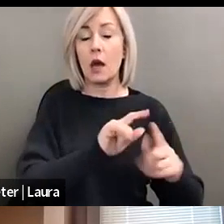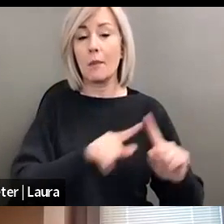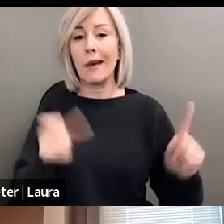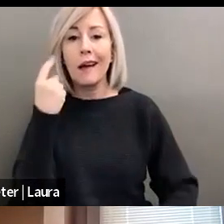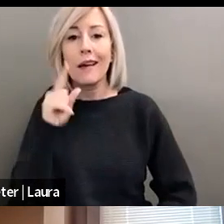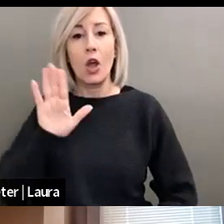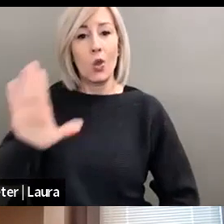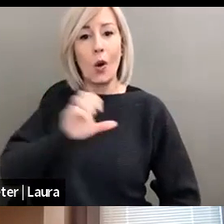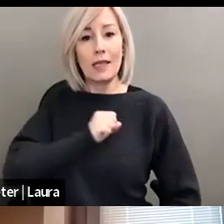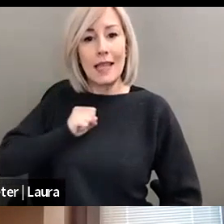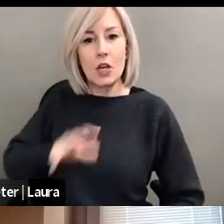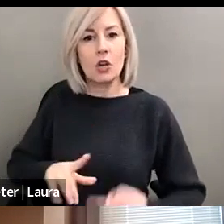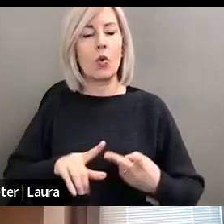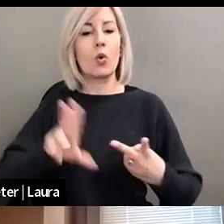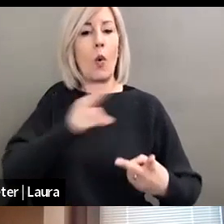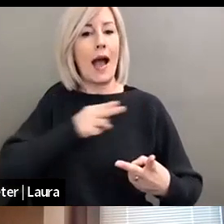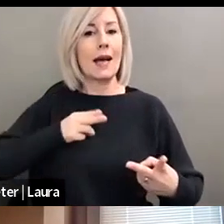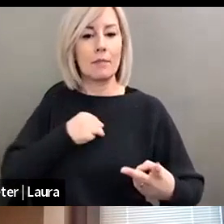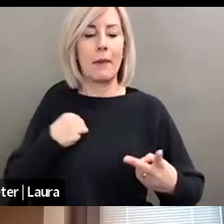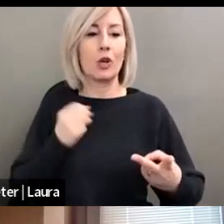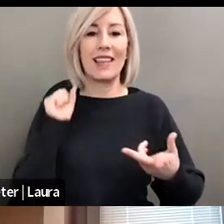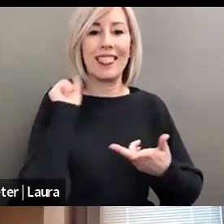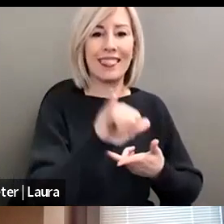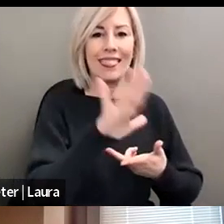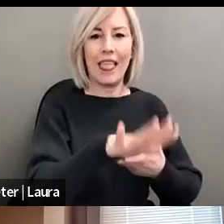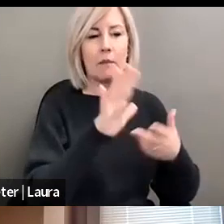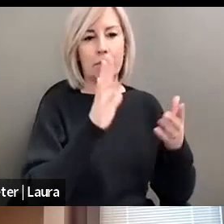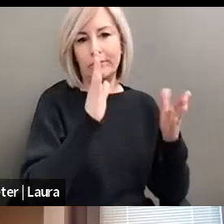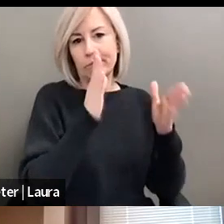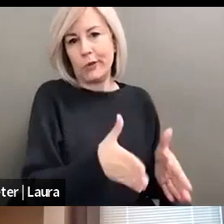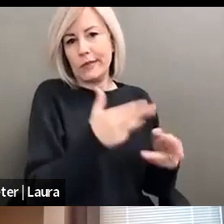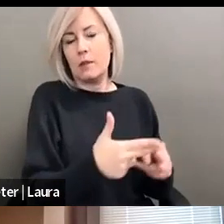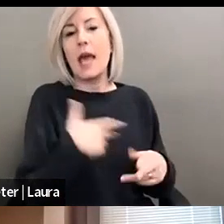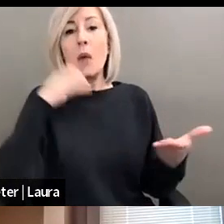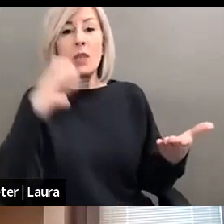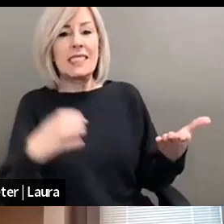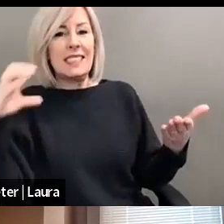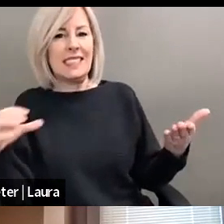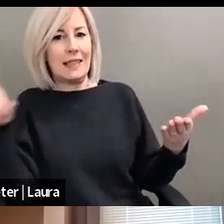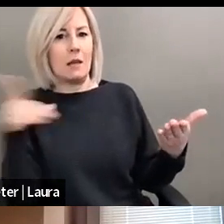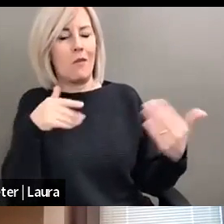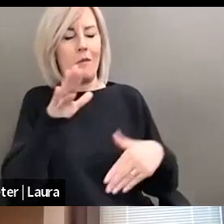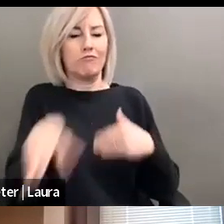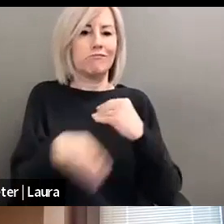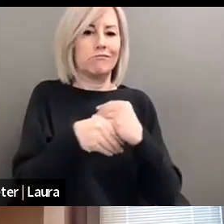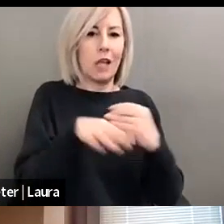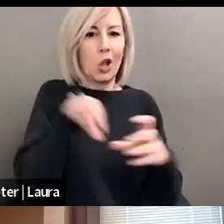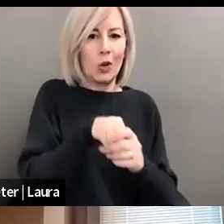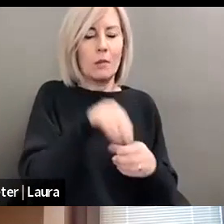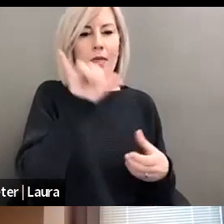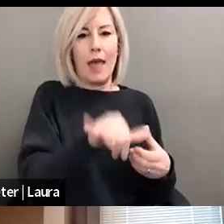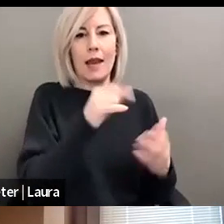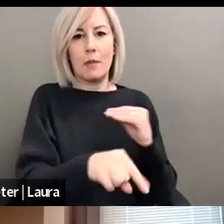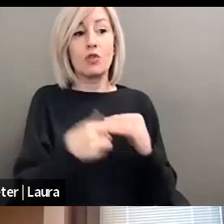your senator or your House member is so-and-so. And then I'll CC them on the email so that they know I've answered this person's